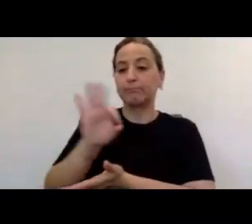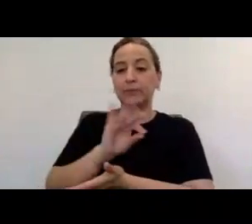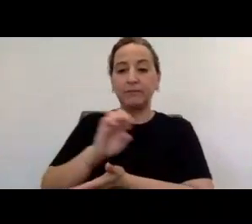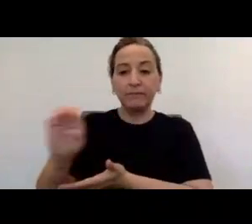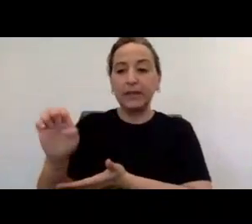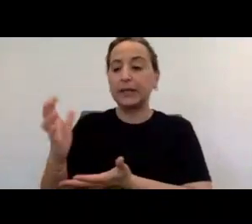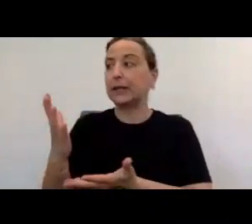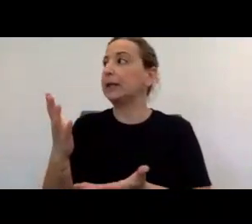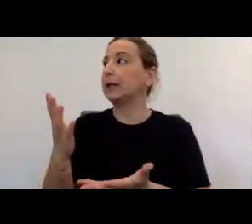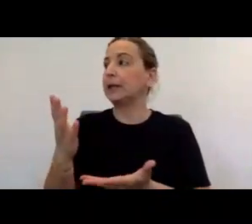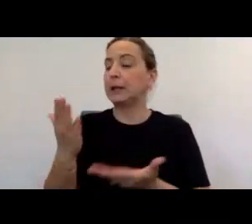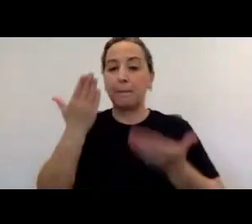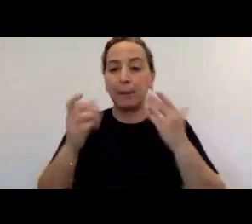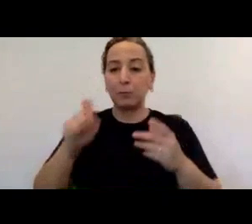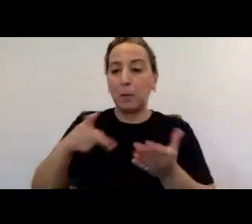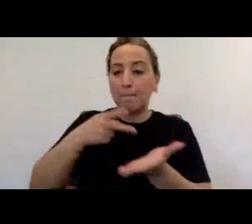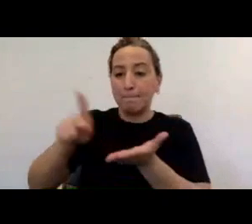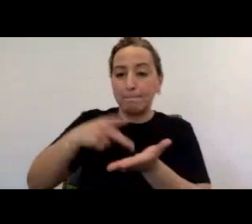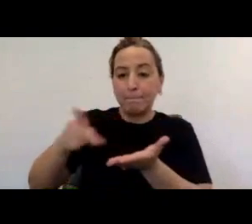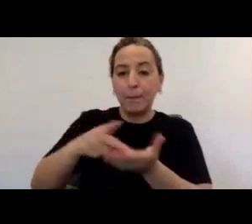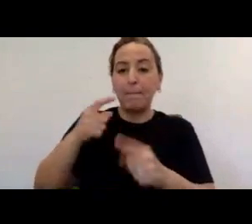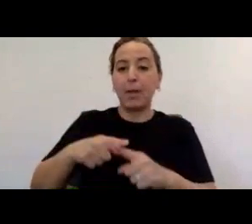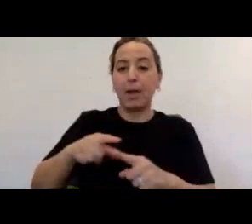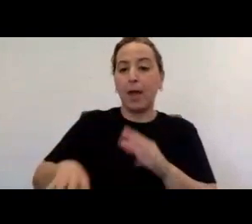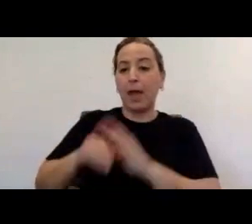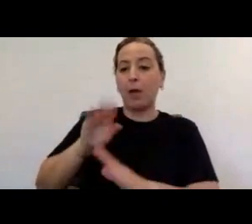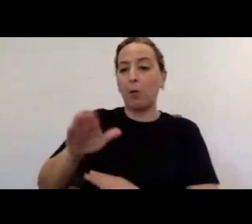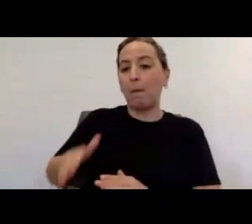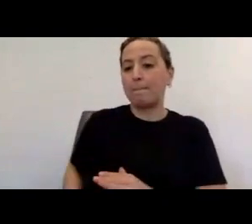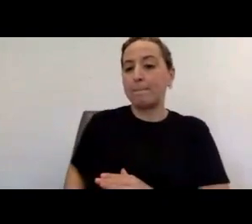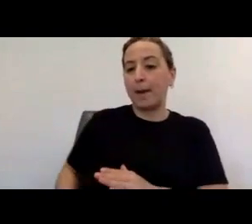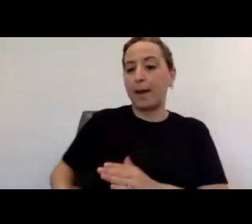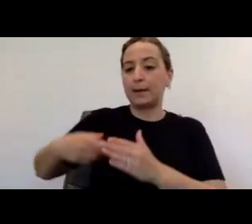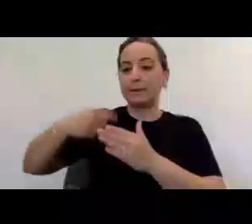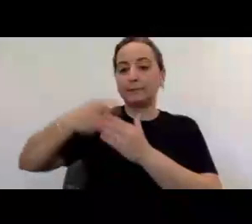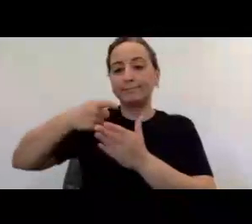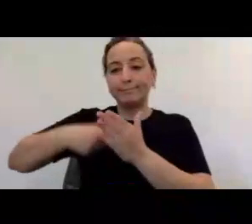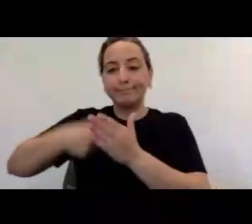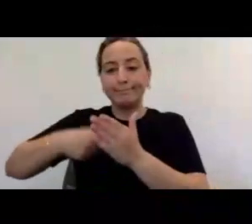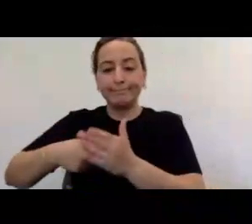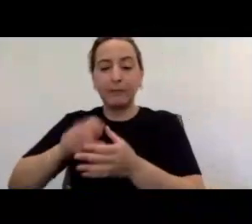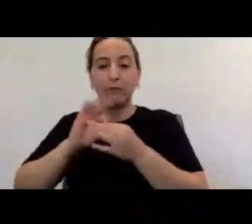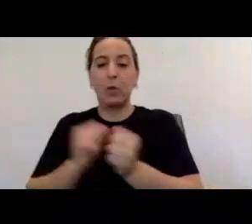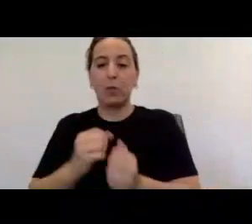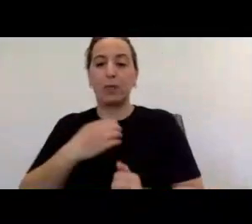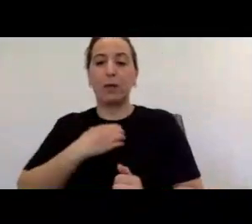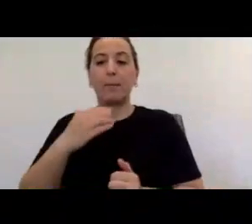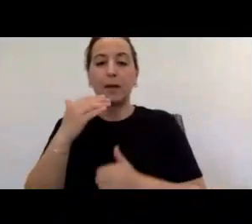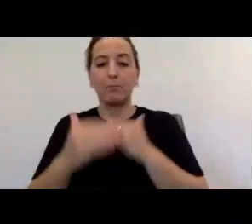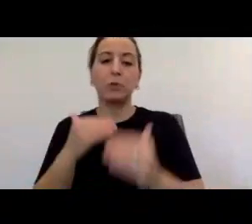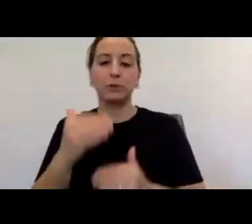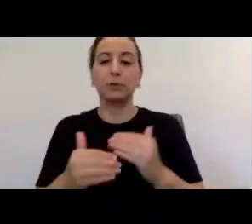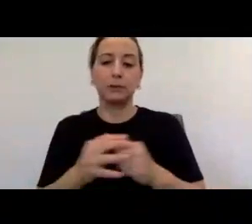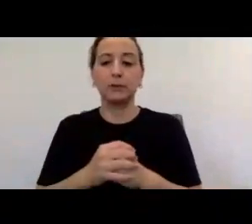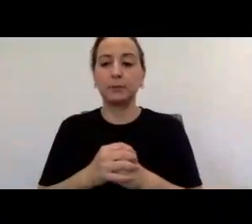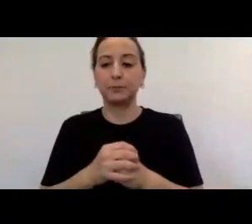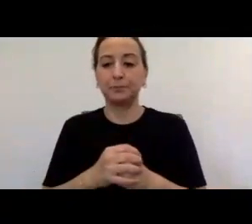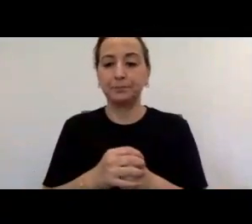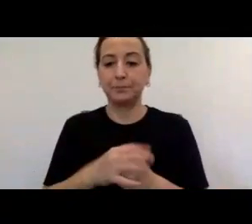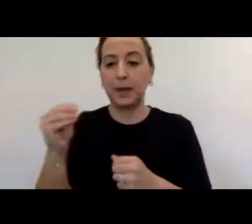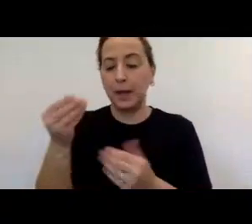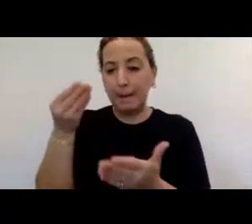have been paid, as well as out-of-pocket expenses associated with the complaint process. And money